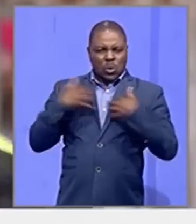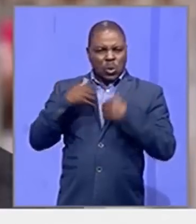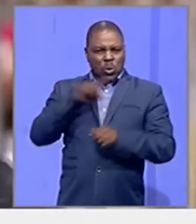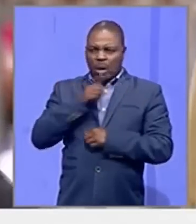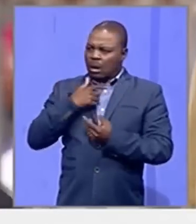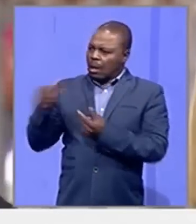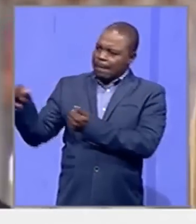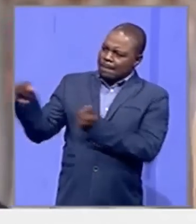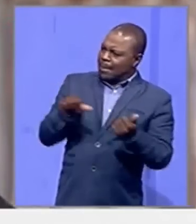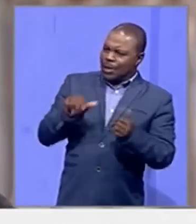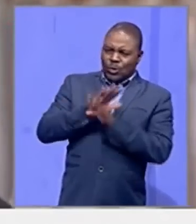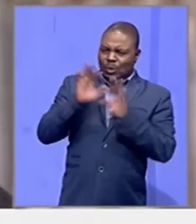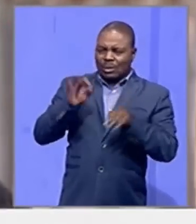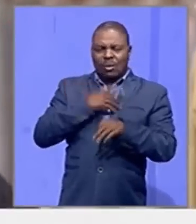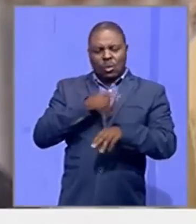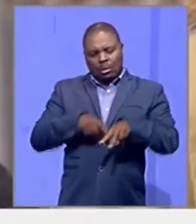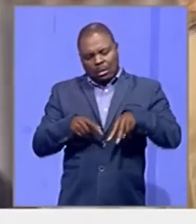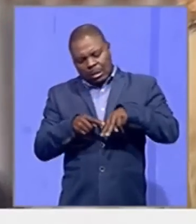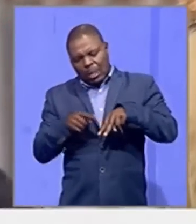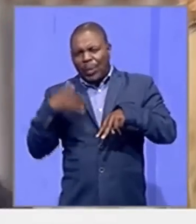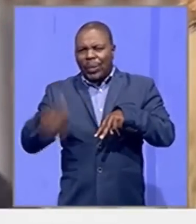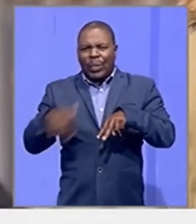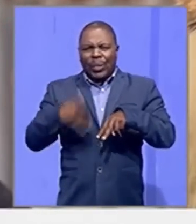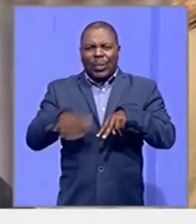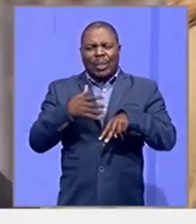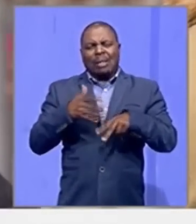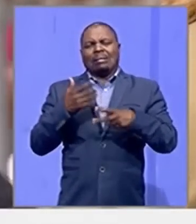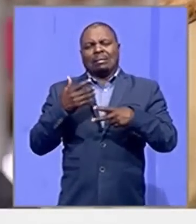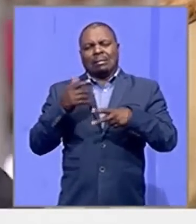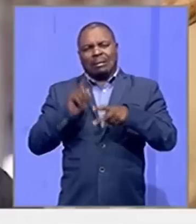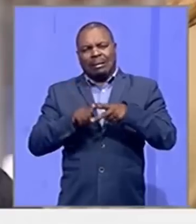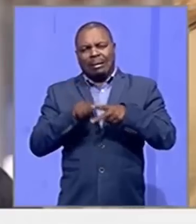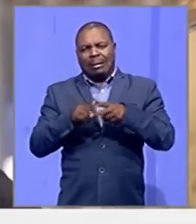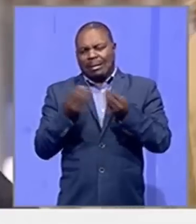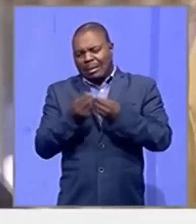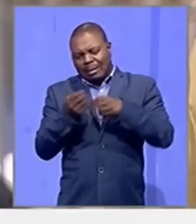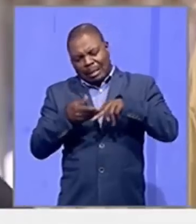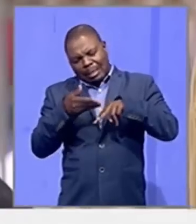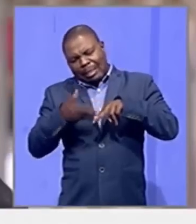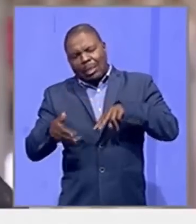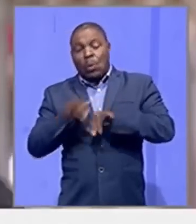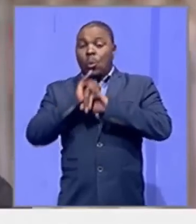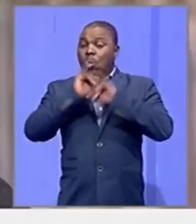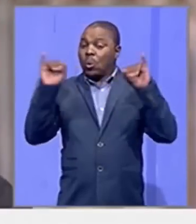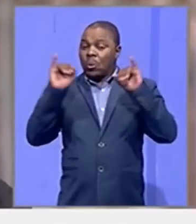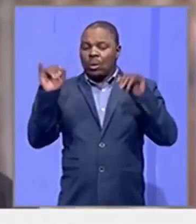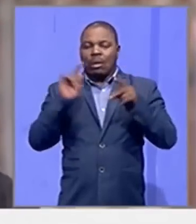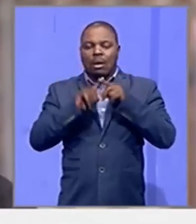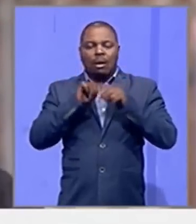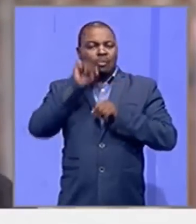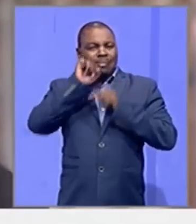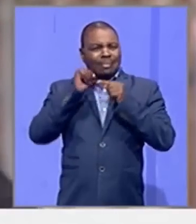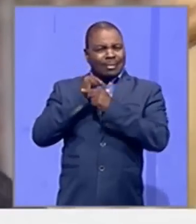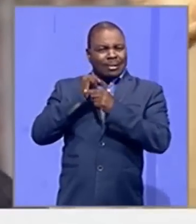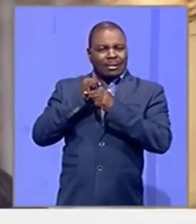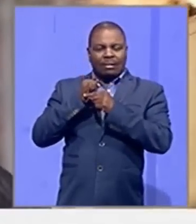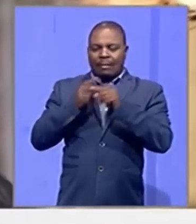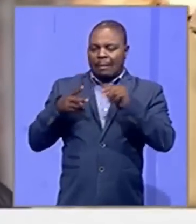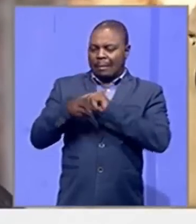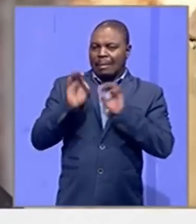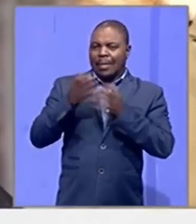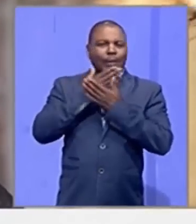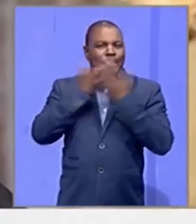siameng bana ba rona maoto a rona a rogile a tswa boladu ka fotlase go na le dintho tse le go diverse vie mo bonneng jwa bone le bona ga bo a segiwa